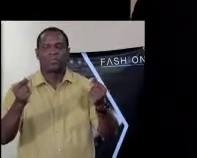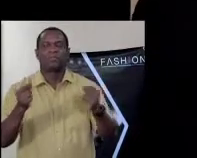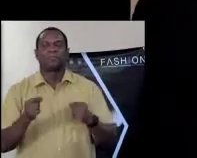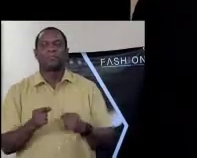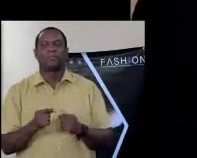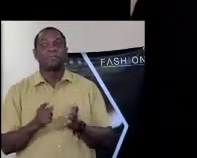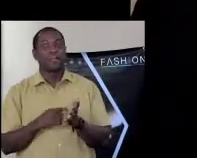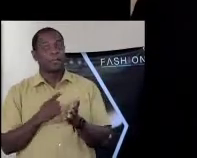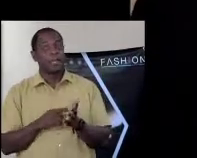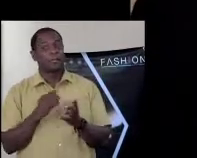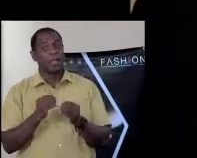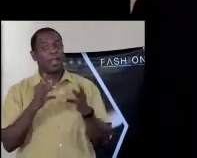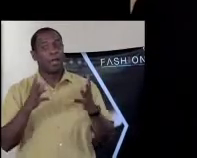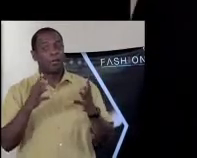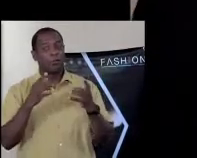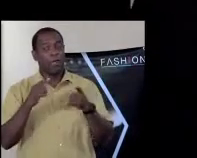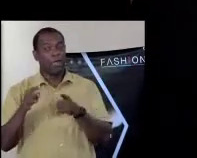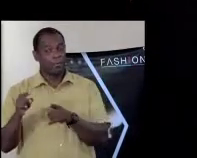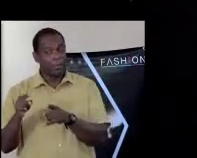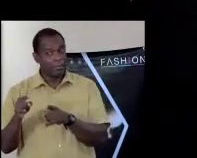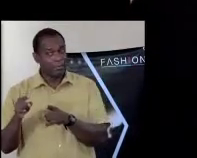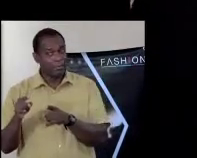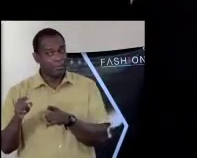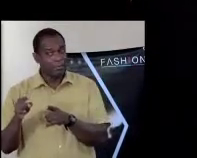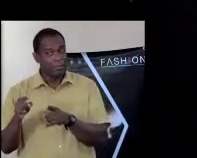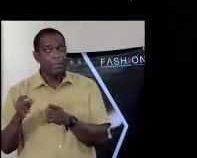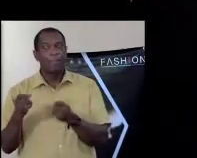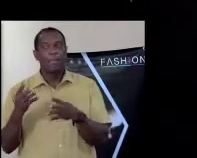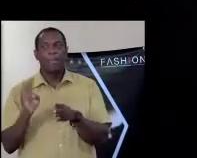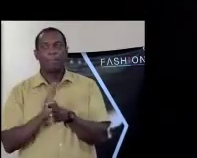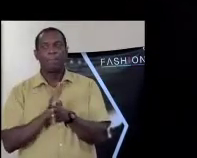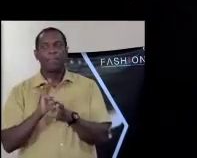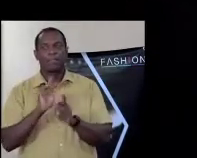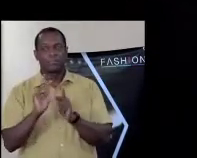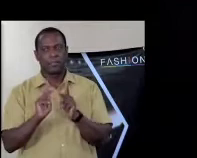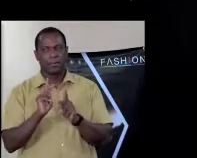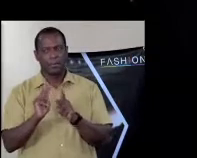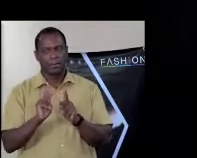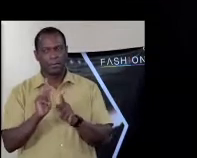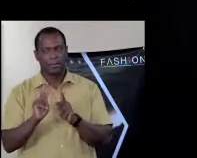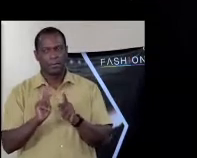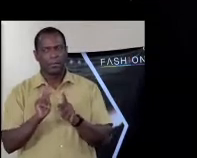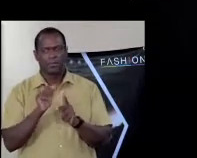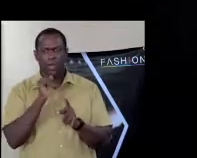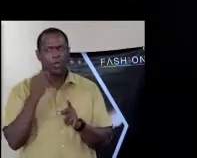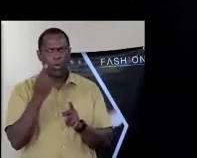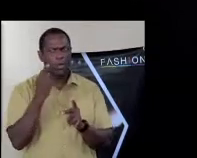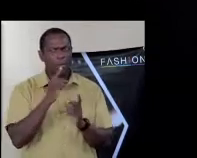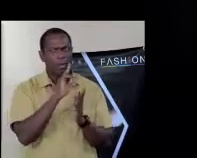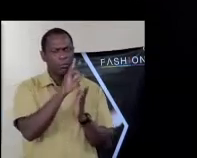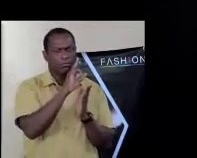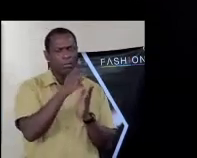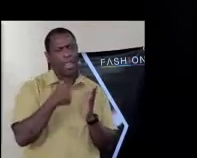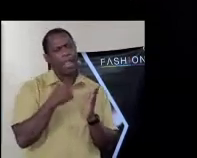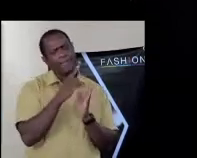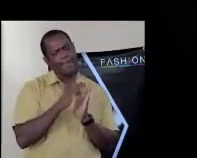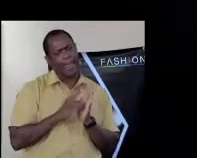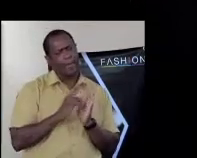what happens is that a lot of entrepreneurs, because it's not just about being a designer anymore, this is about